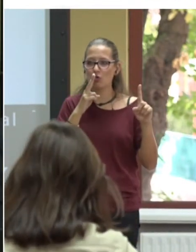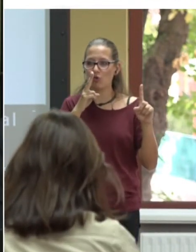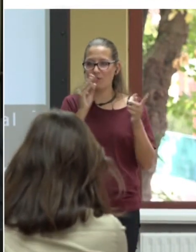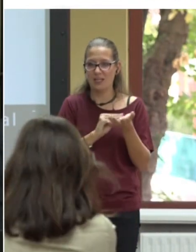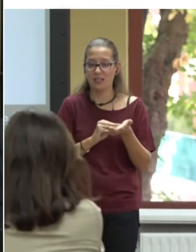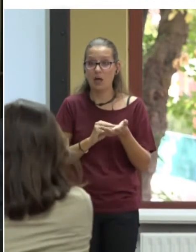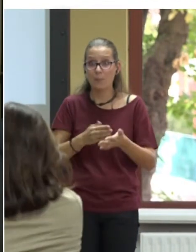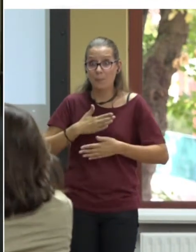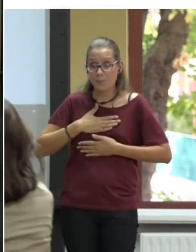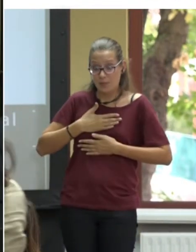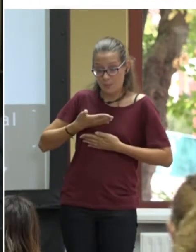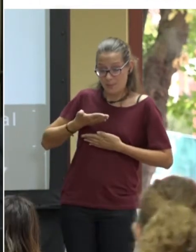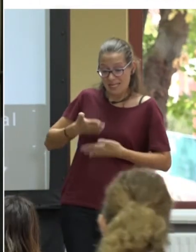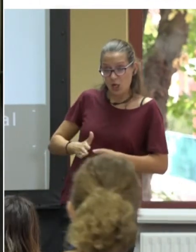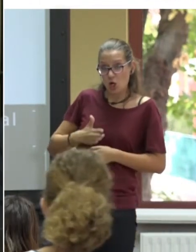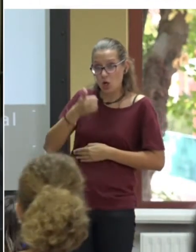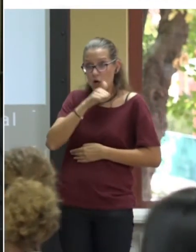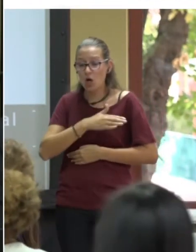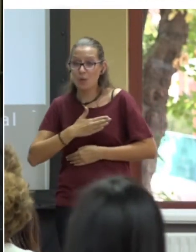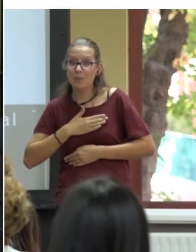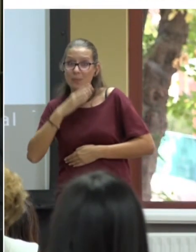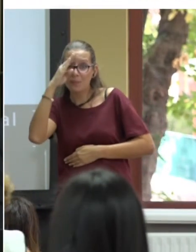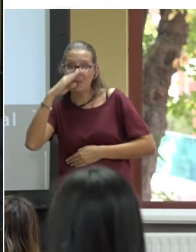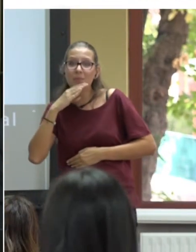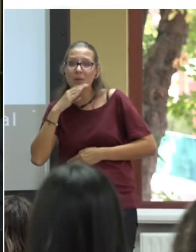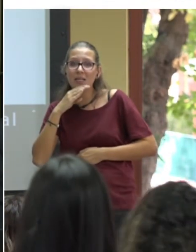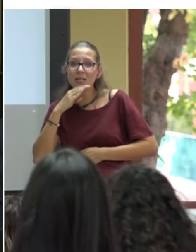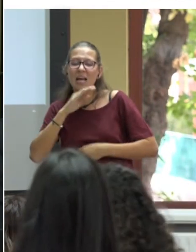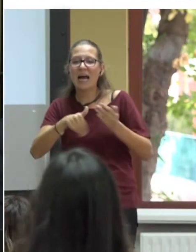better relationship than I with my son. He's 5 years of age,